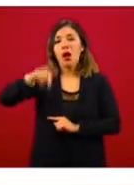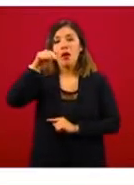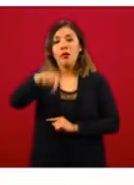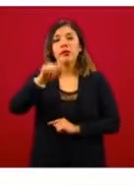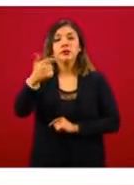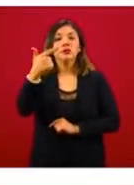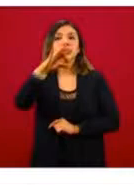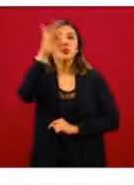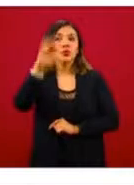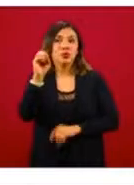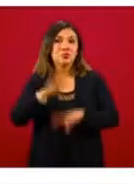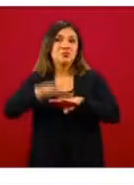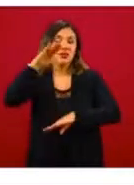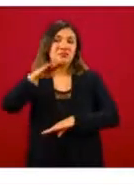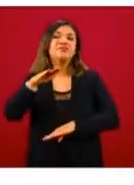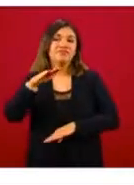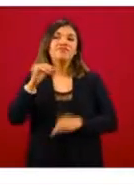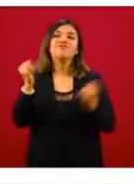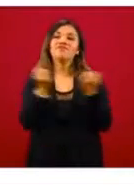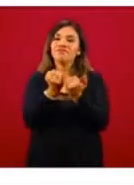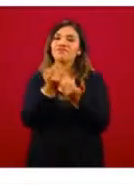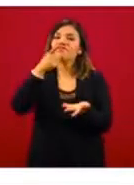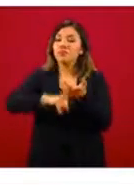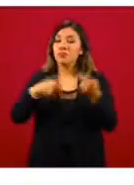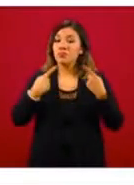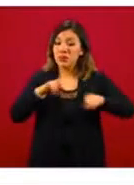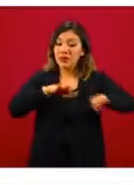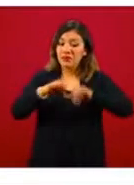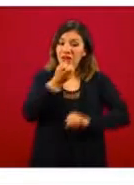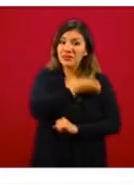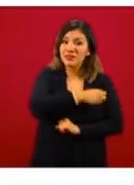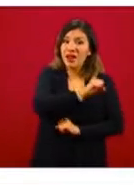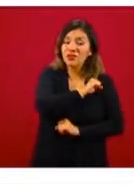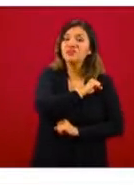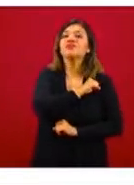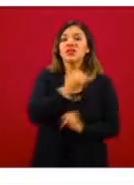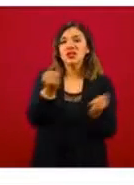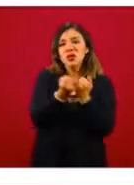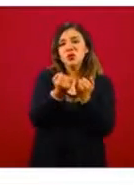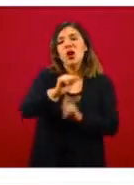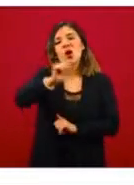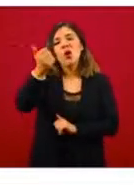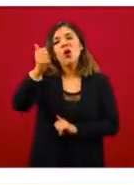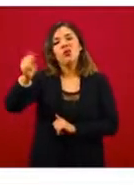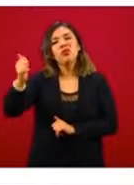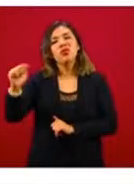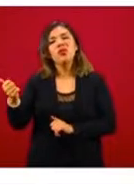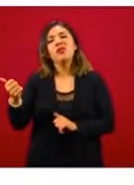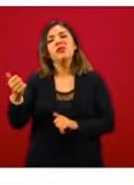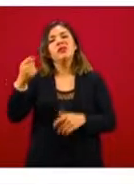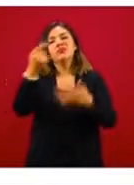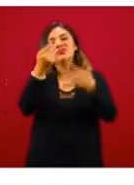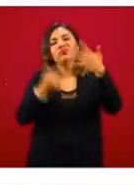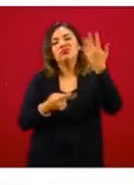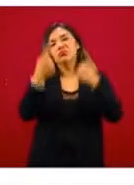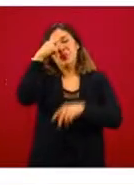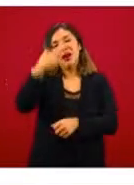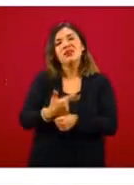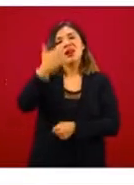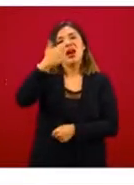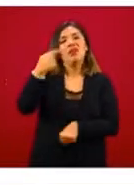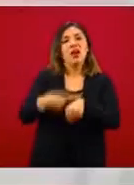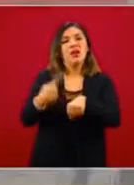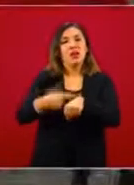7% there. And then that's also reflected in healthcare professionals, as well as